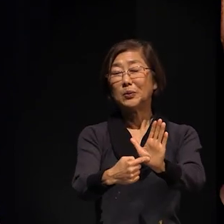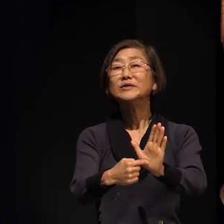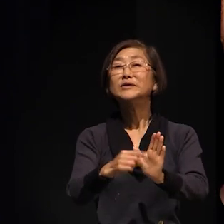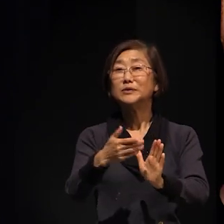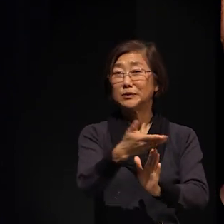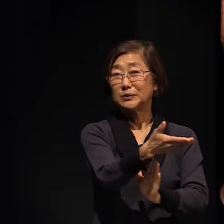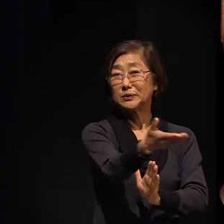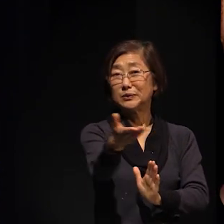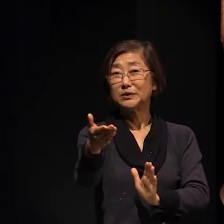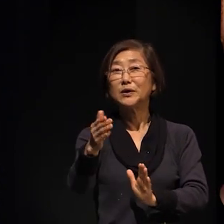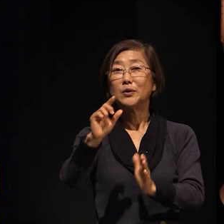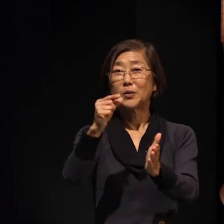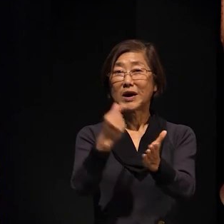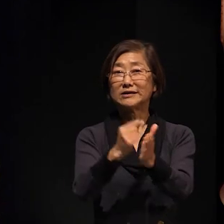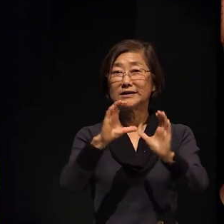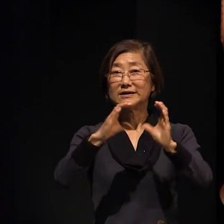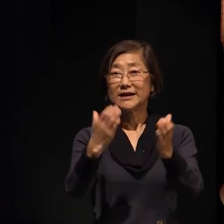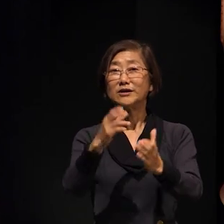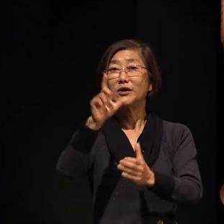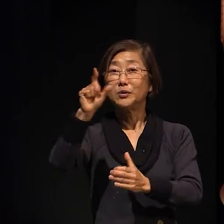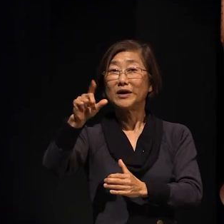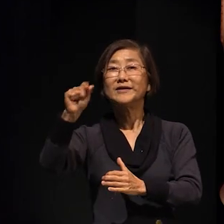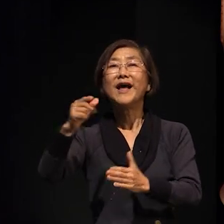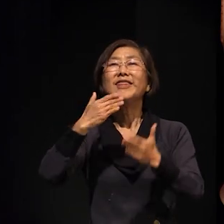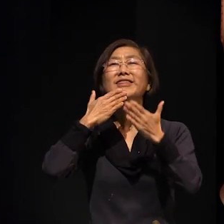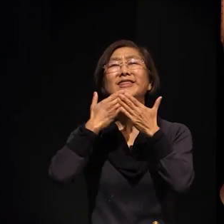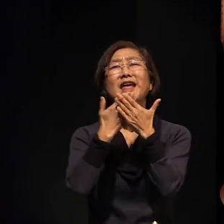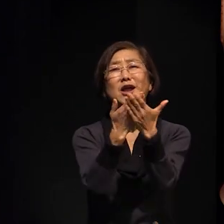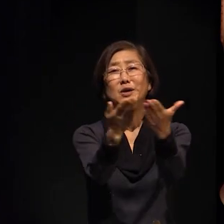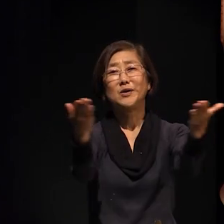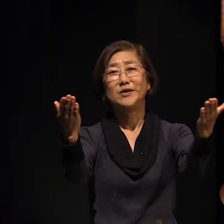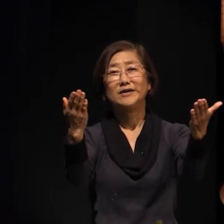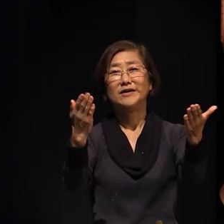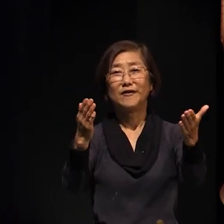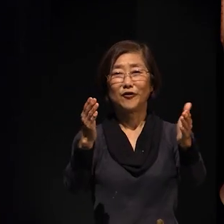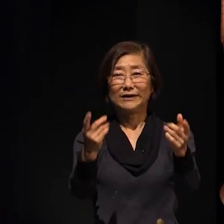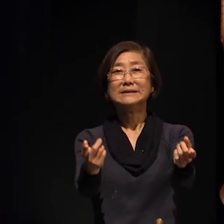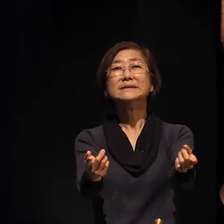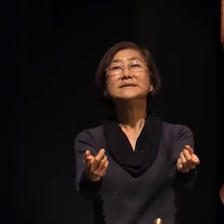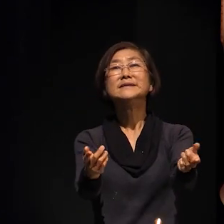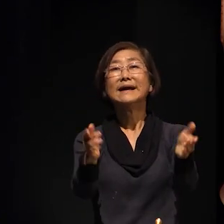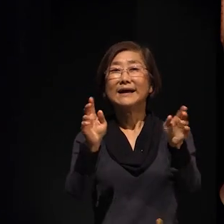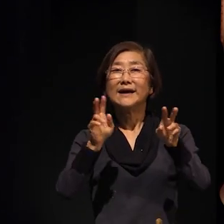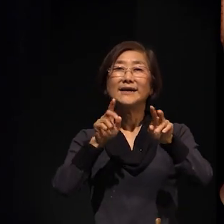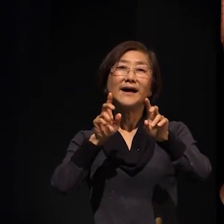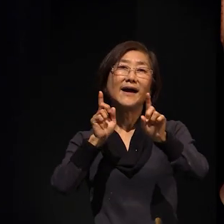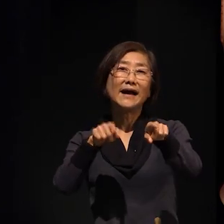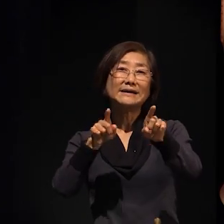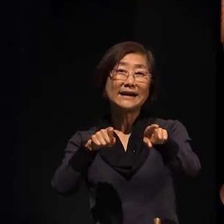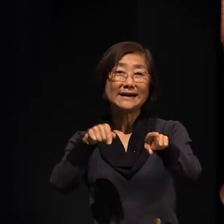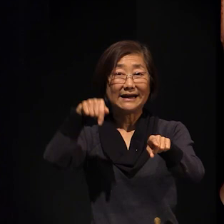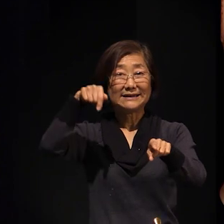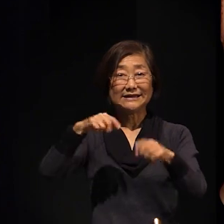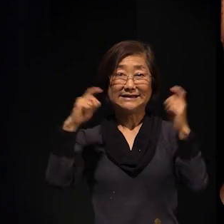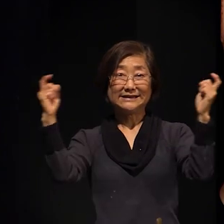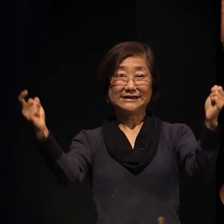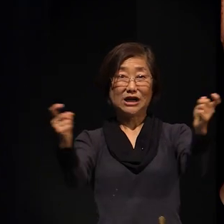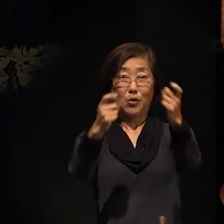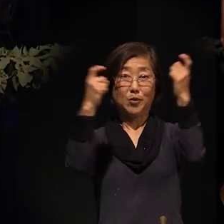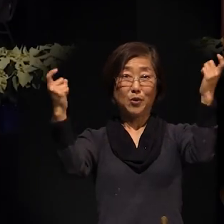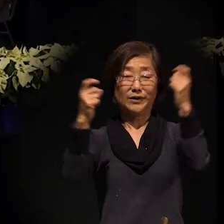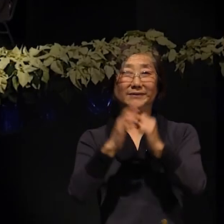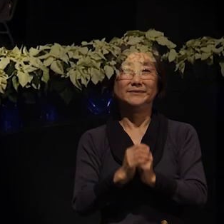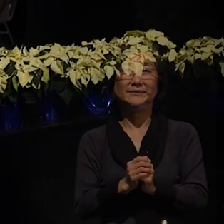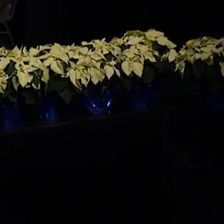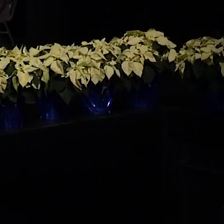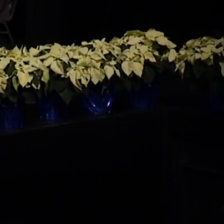the graduating class of 2020. Thank you for attending this ceremony.